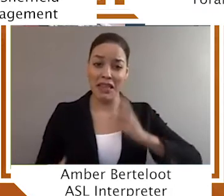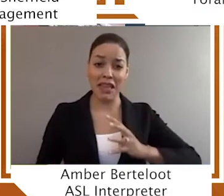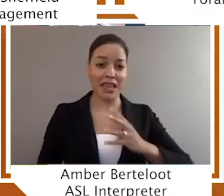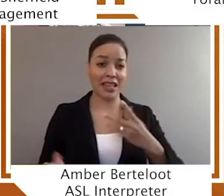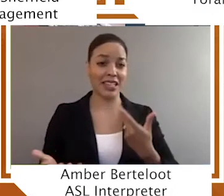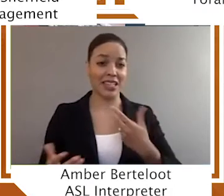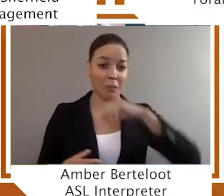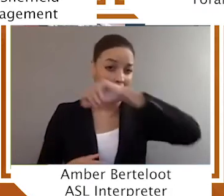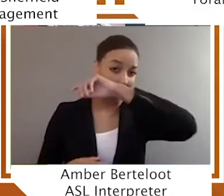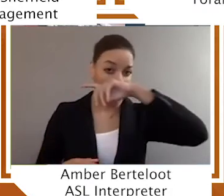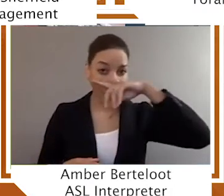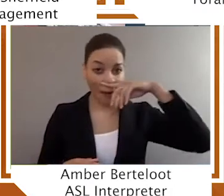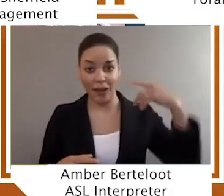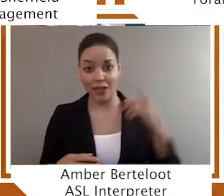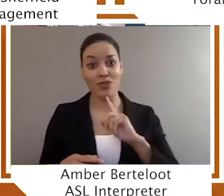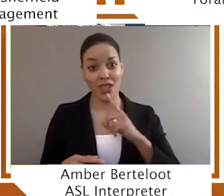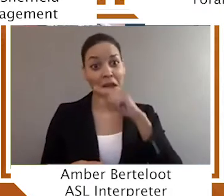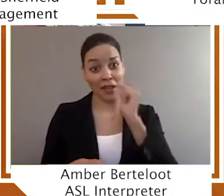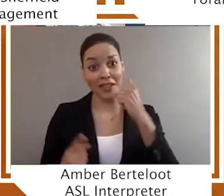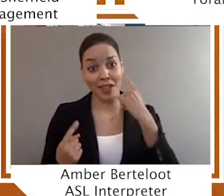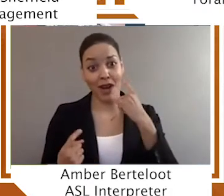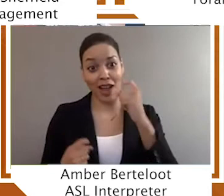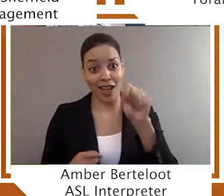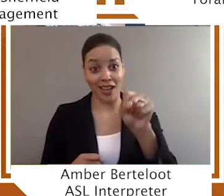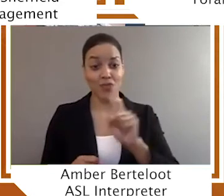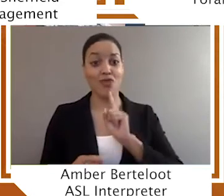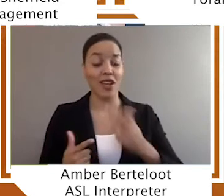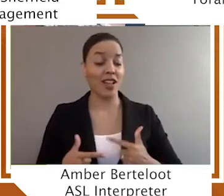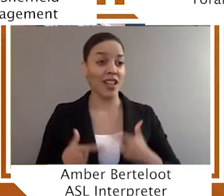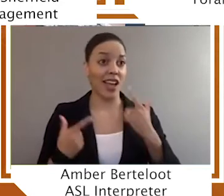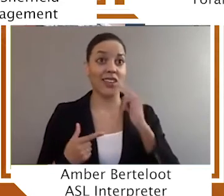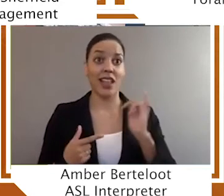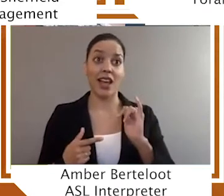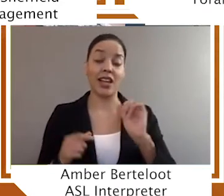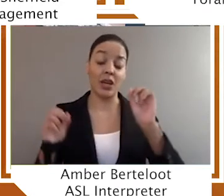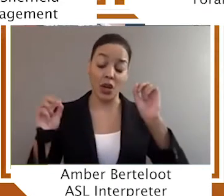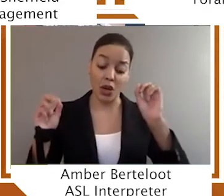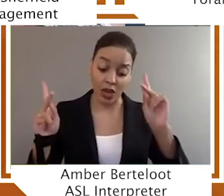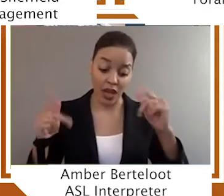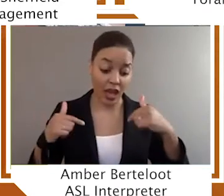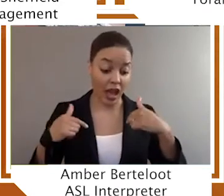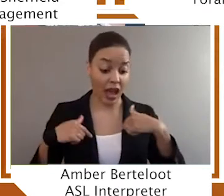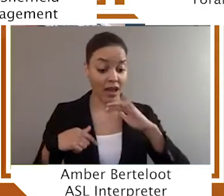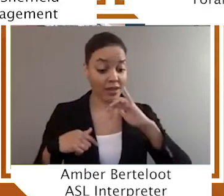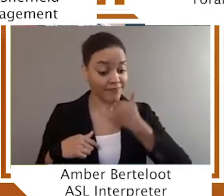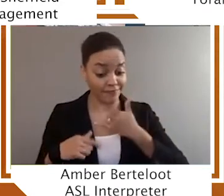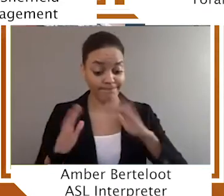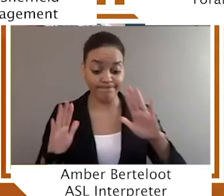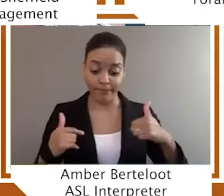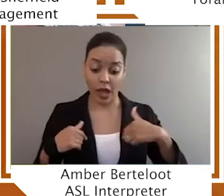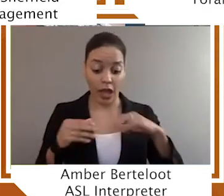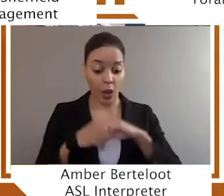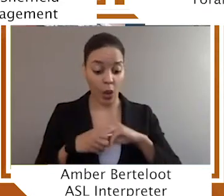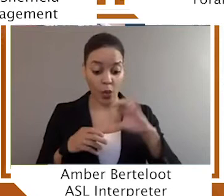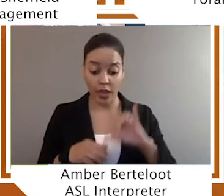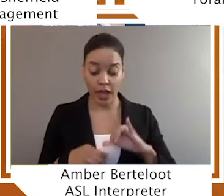you know, some real life, okay, I effed up, I own it, and I thank